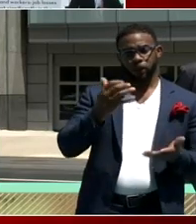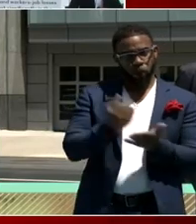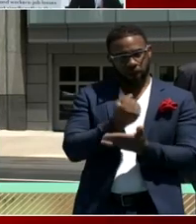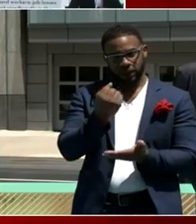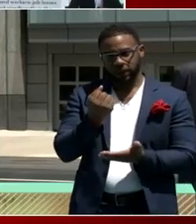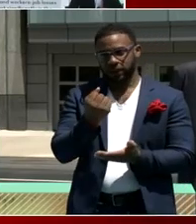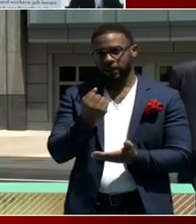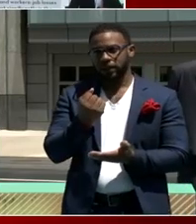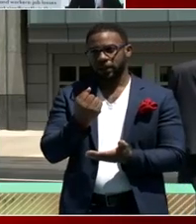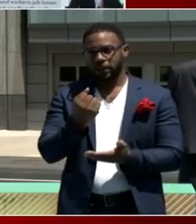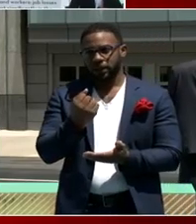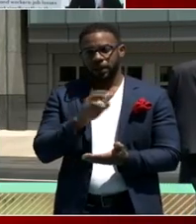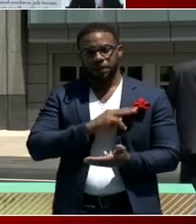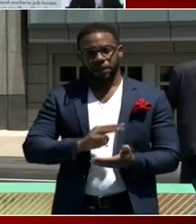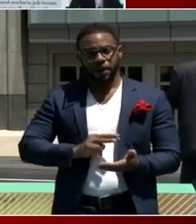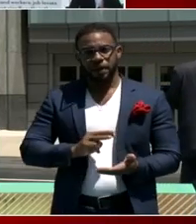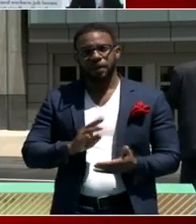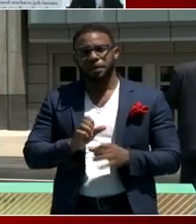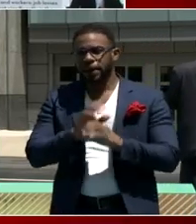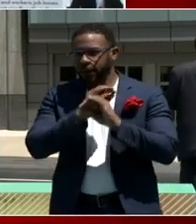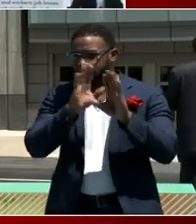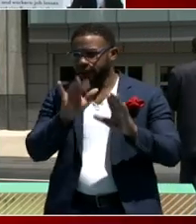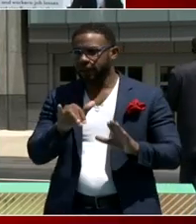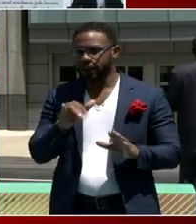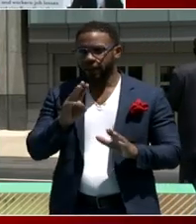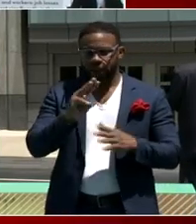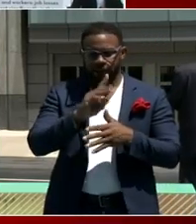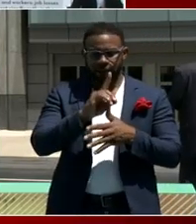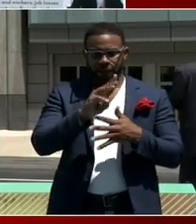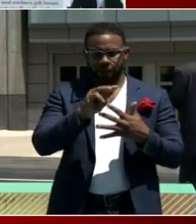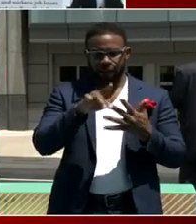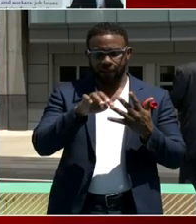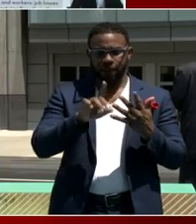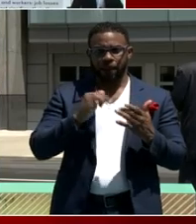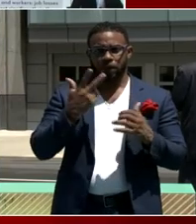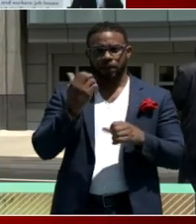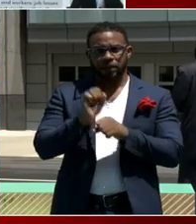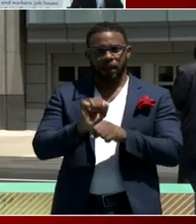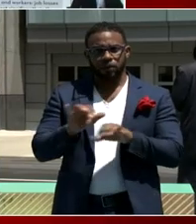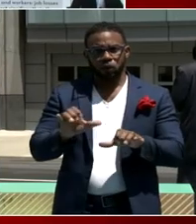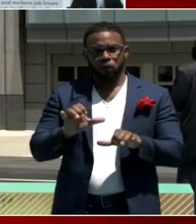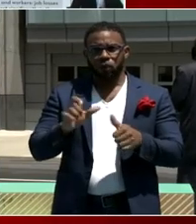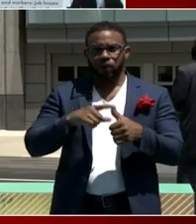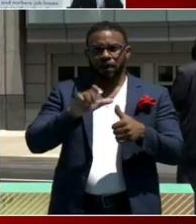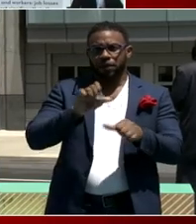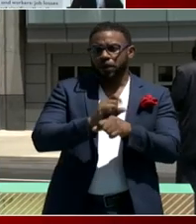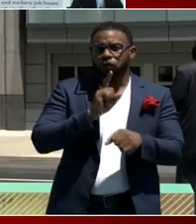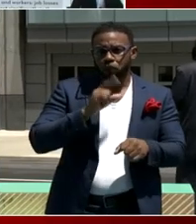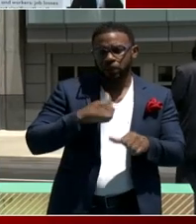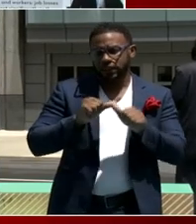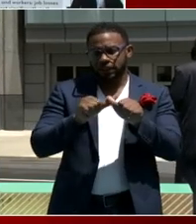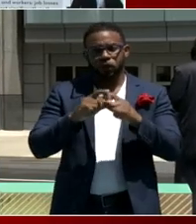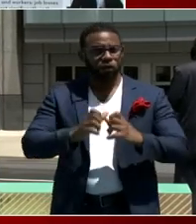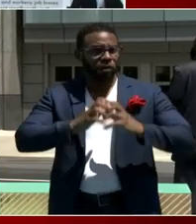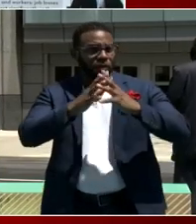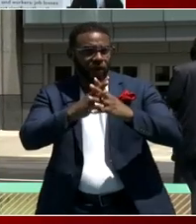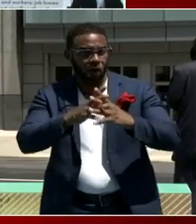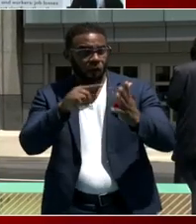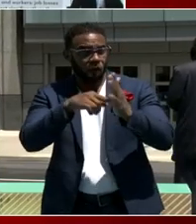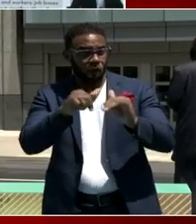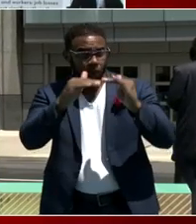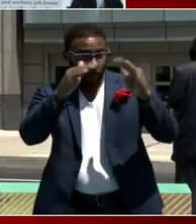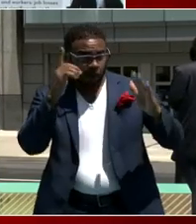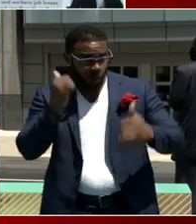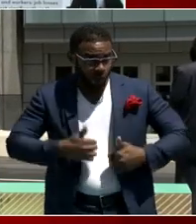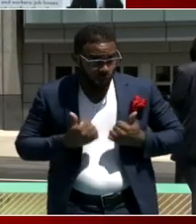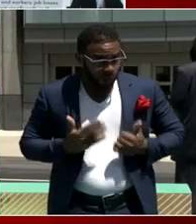winning. And Mayor Bowser has made it clear that DemPed has 3 jobs to do. We have to make sure that we continue to build affordable housing